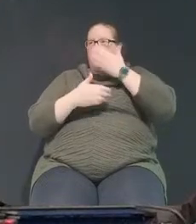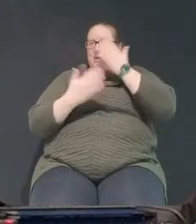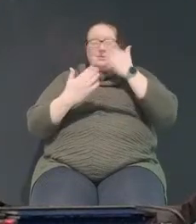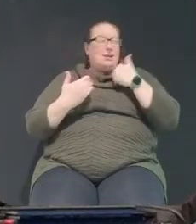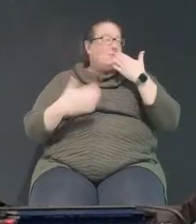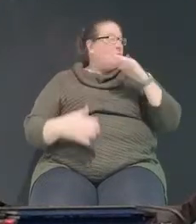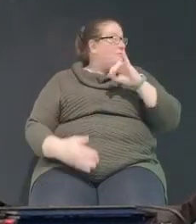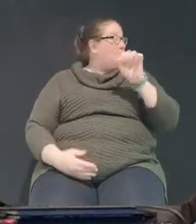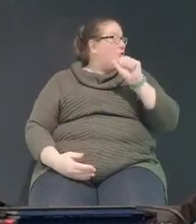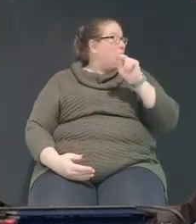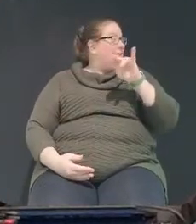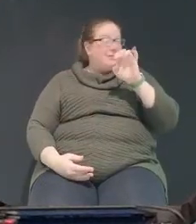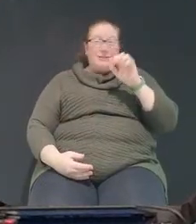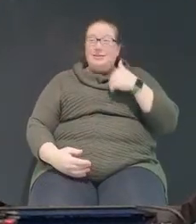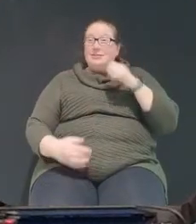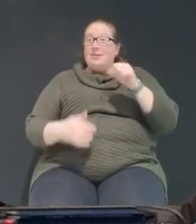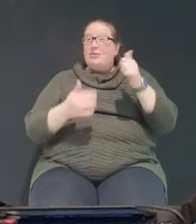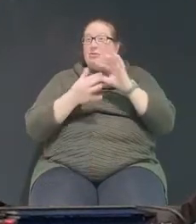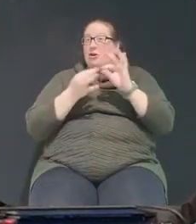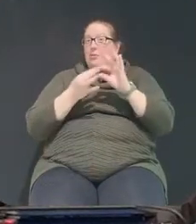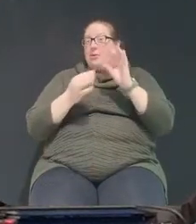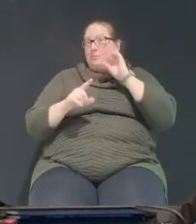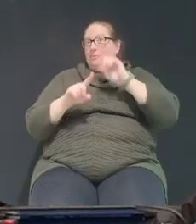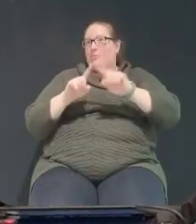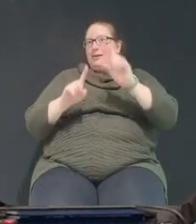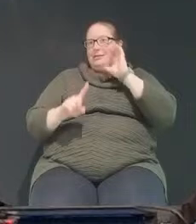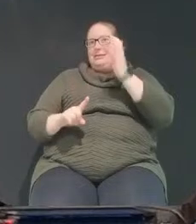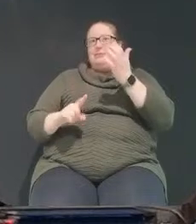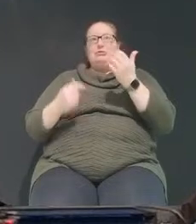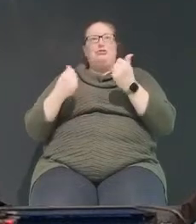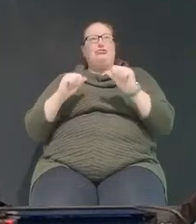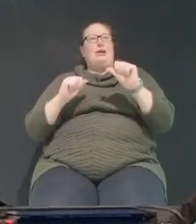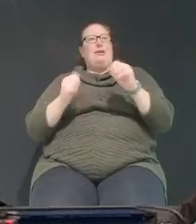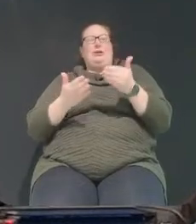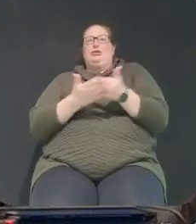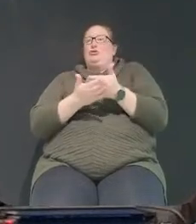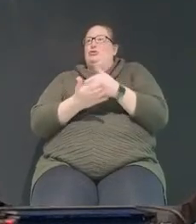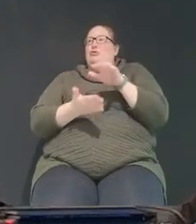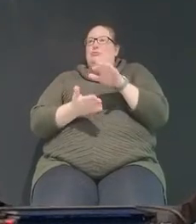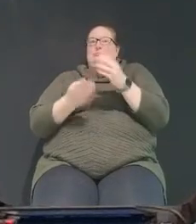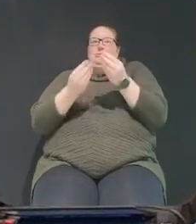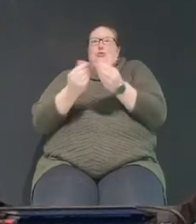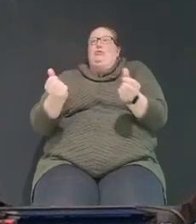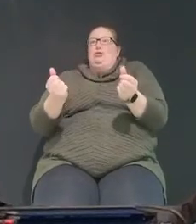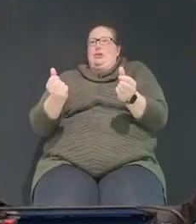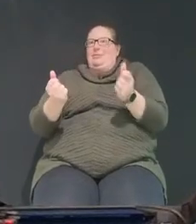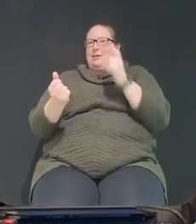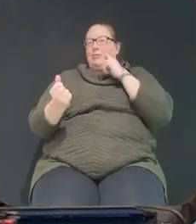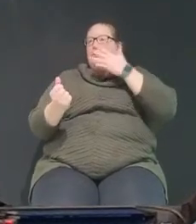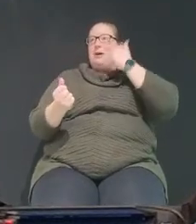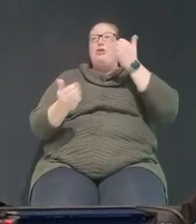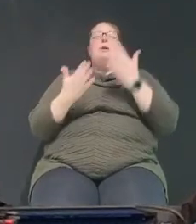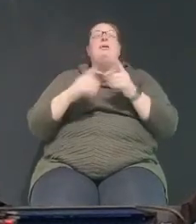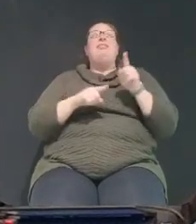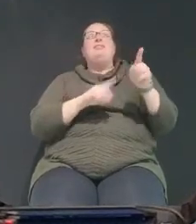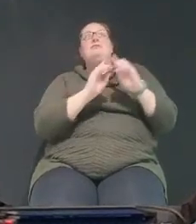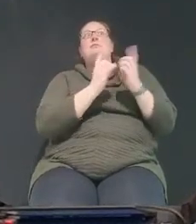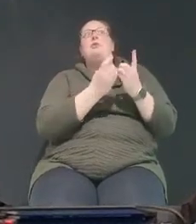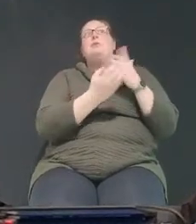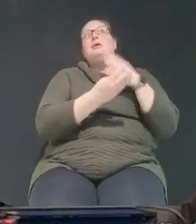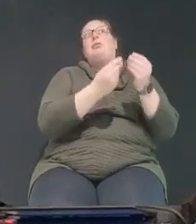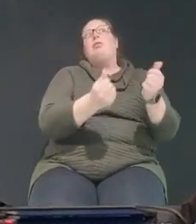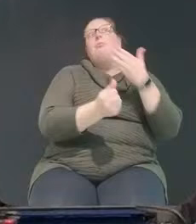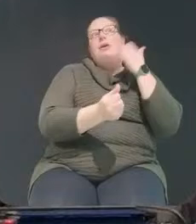other comments. It does seem to, they keep trying to find a new solution that will work better, and maybe this department will do it better.